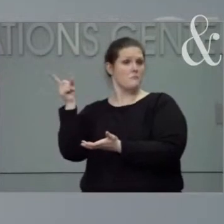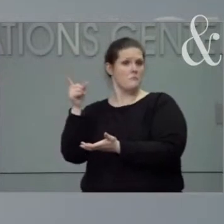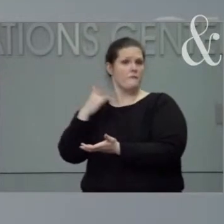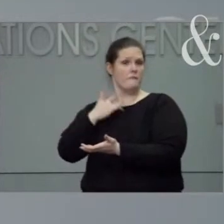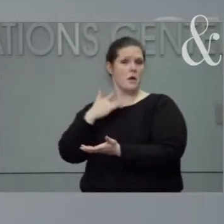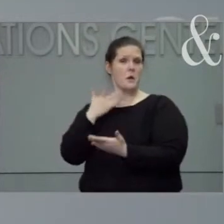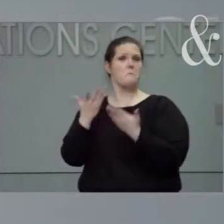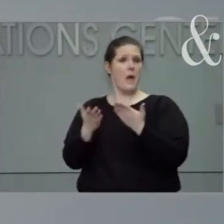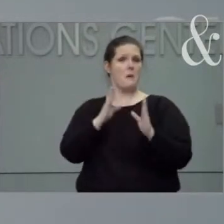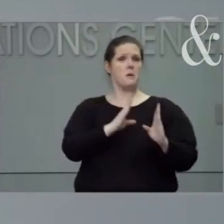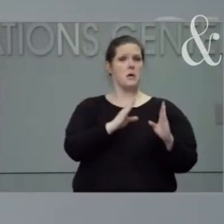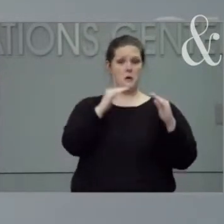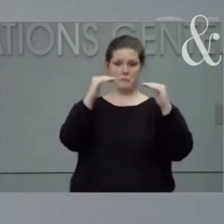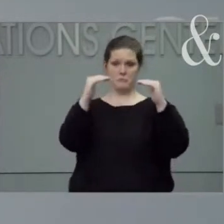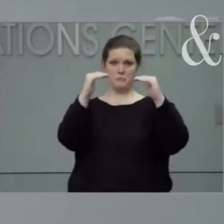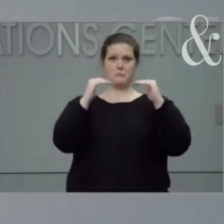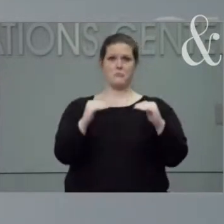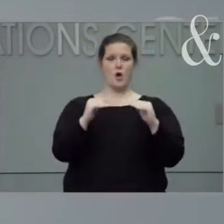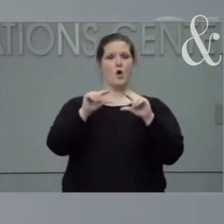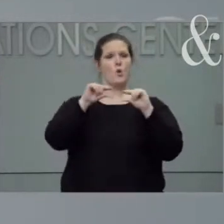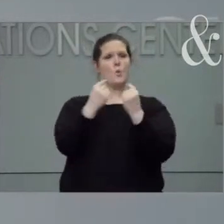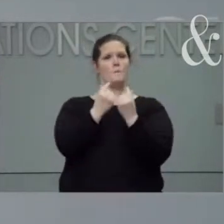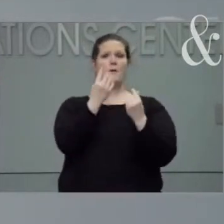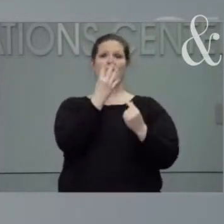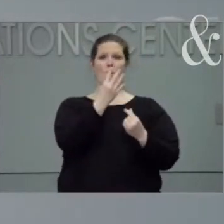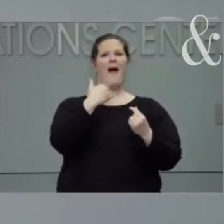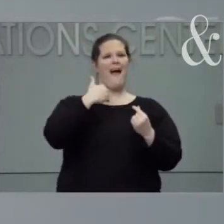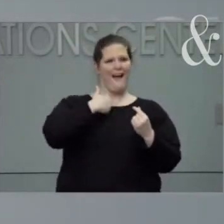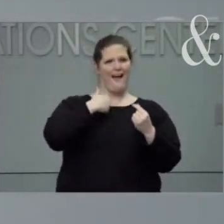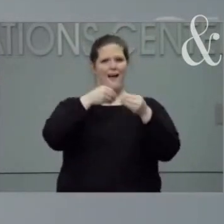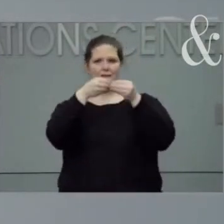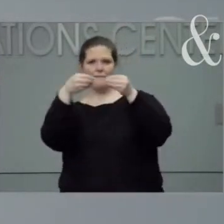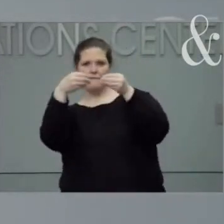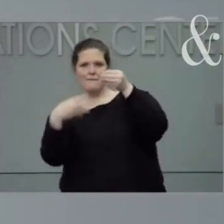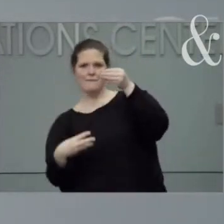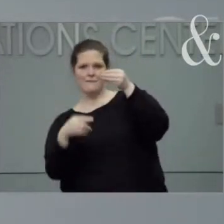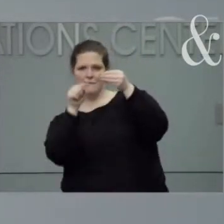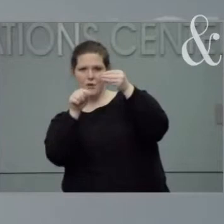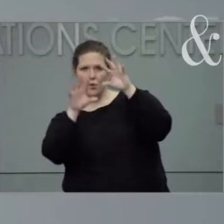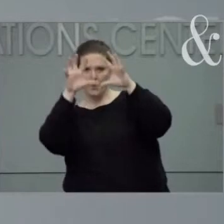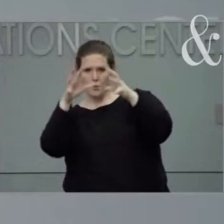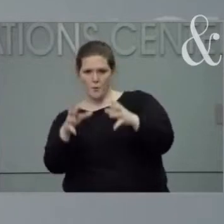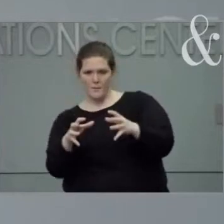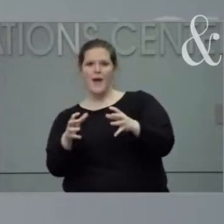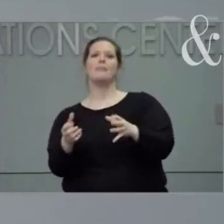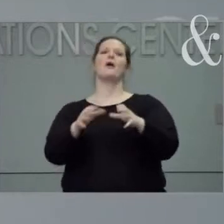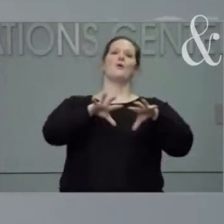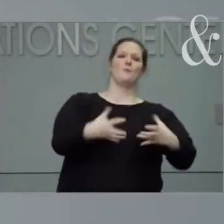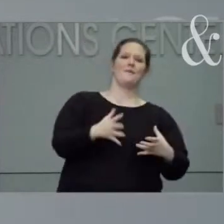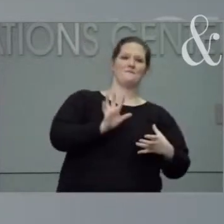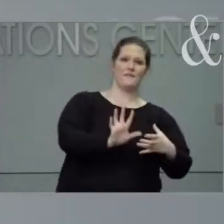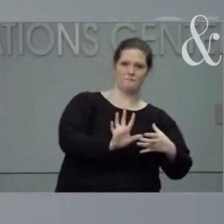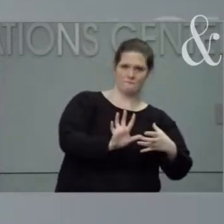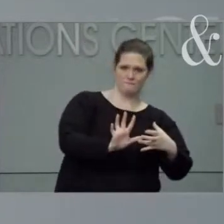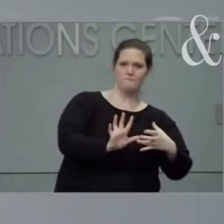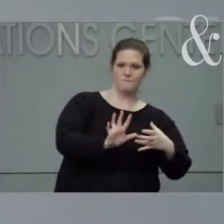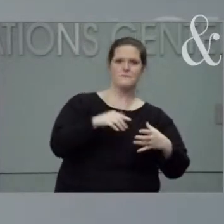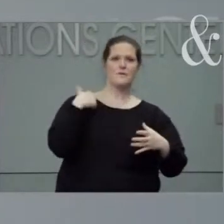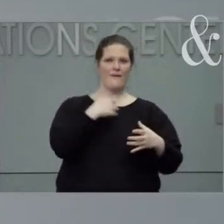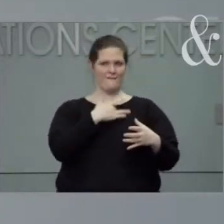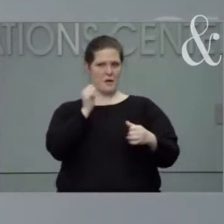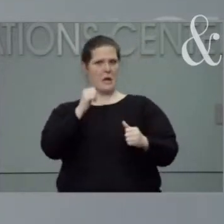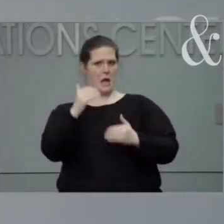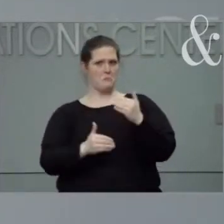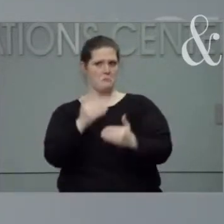to the next phase of Group 4 and then into Group 5. So stay tuned as we work through that with our vaccine providers. And again, we are seeing